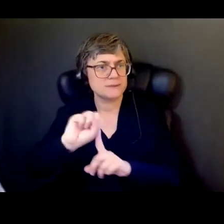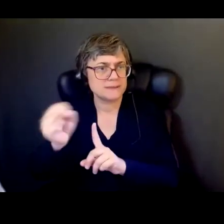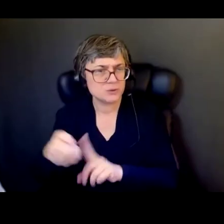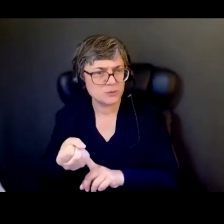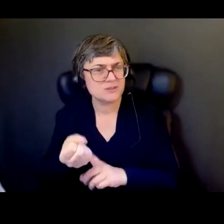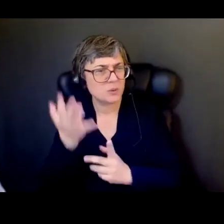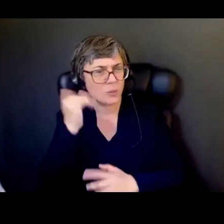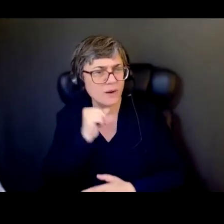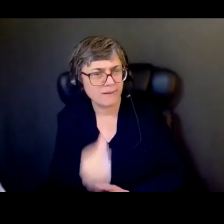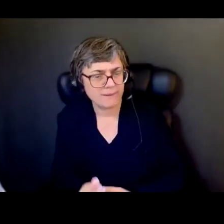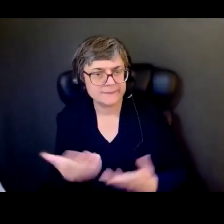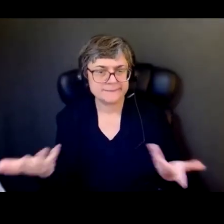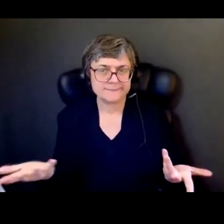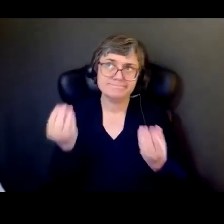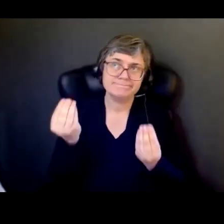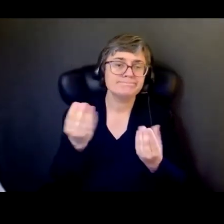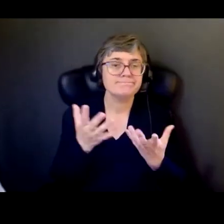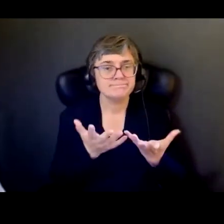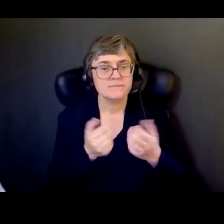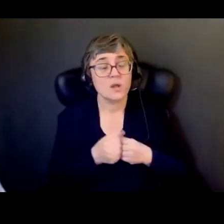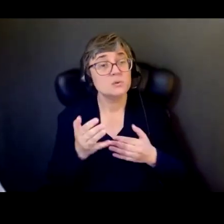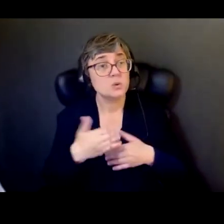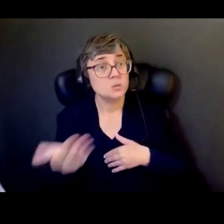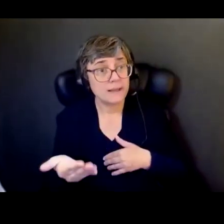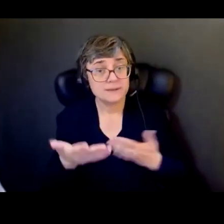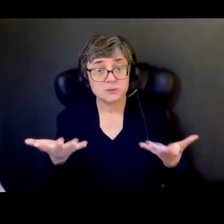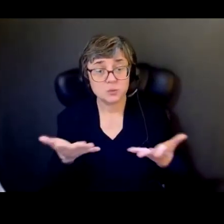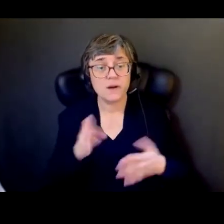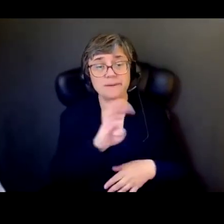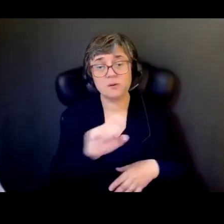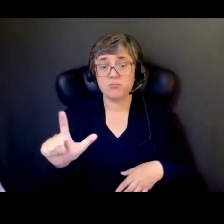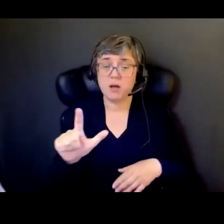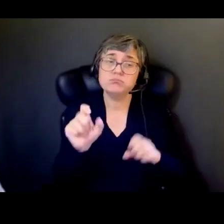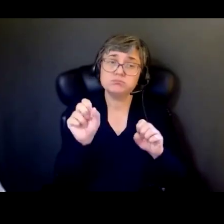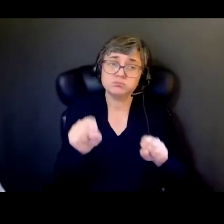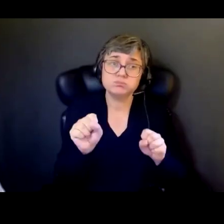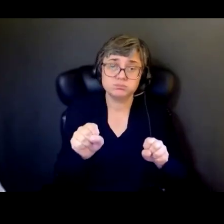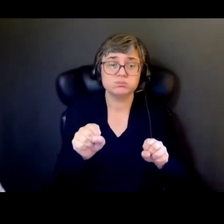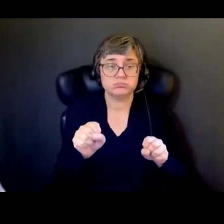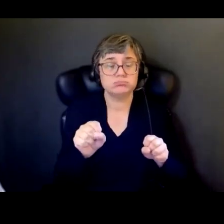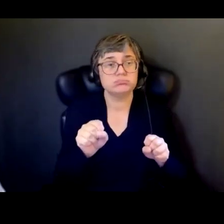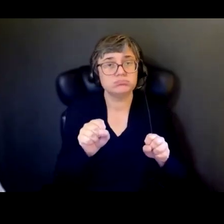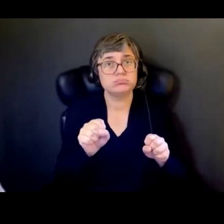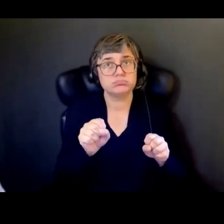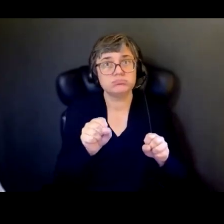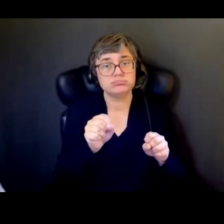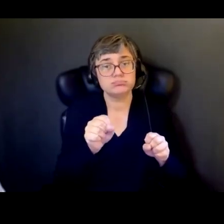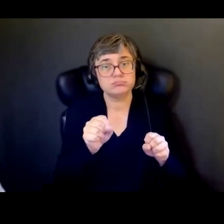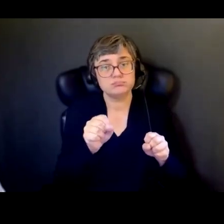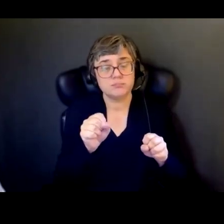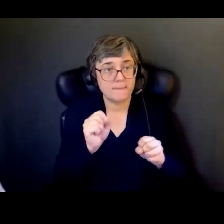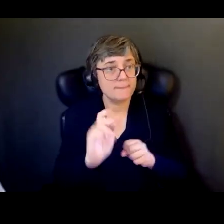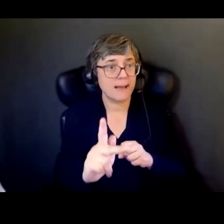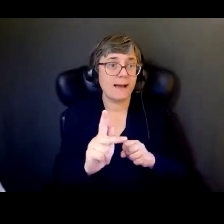So in terms of next steps, the bill is likely on its way back to the House of Commons,